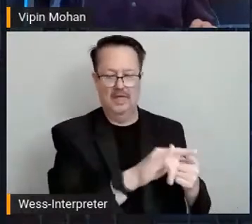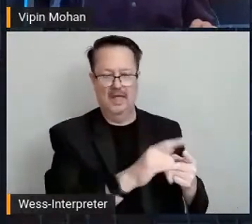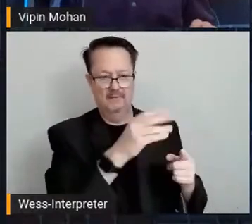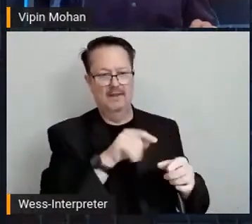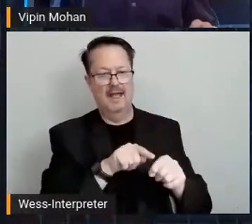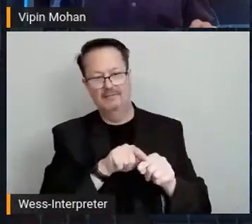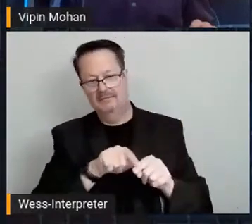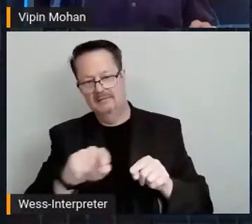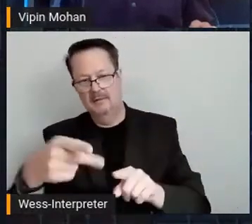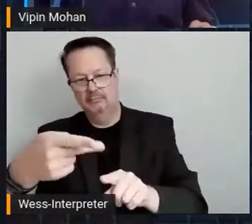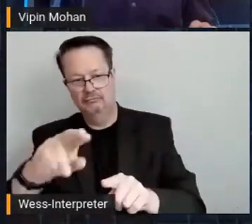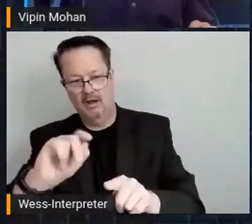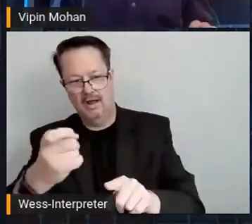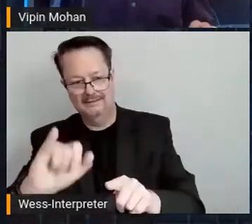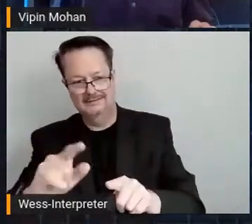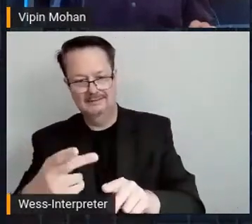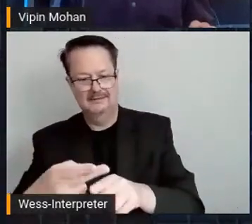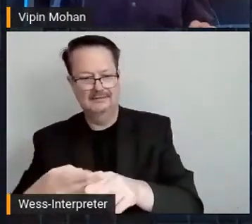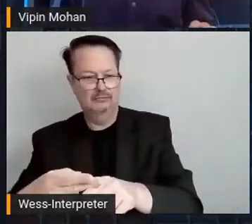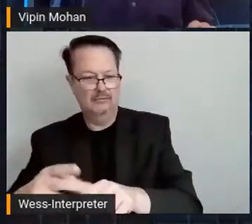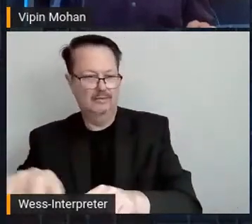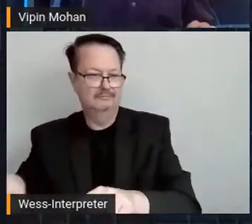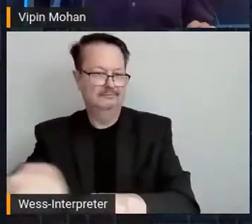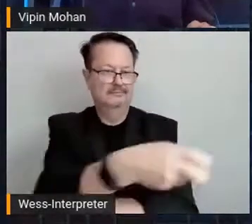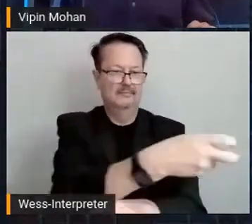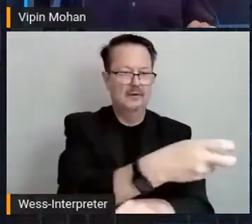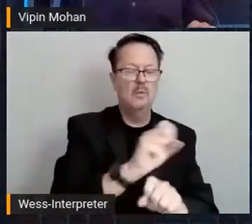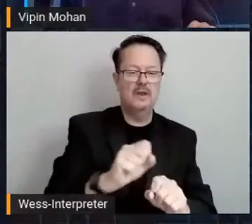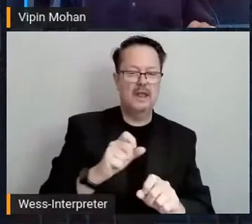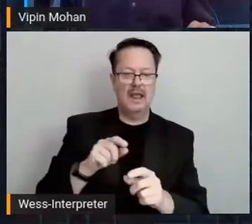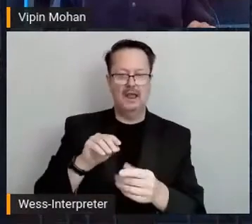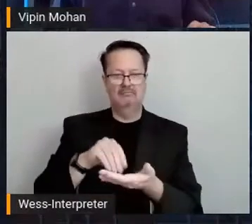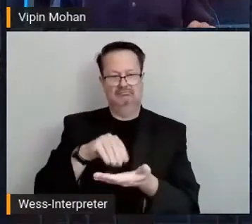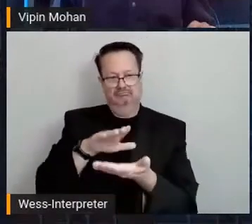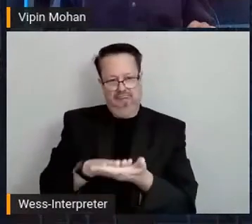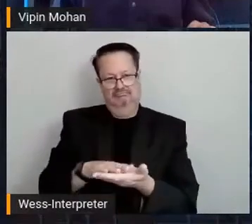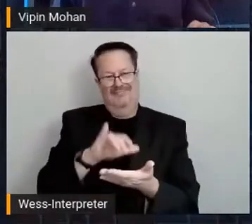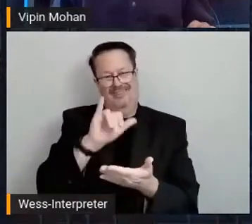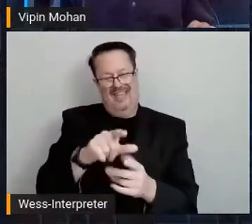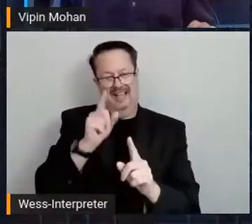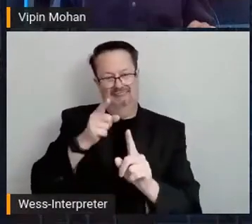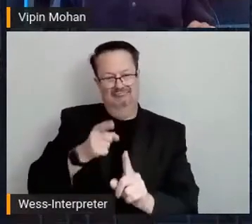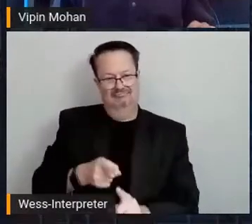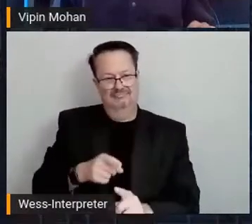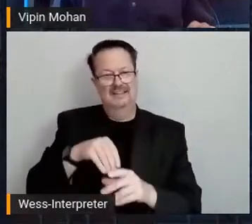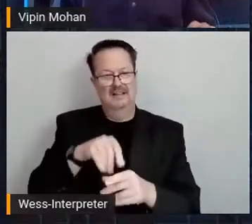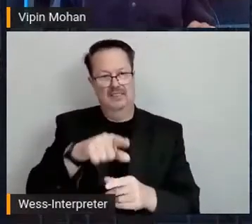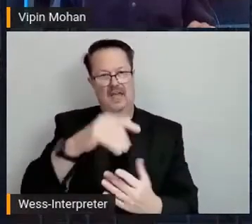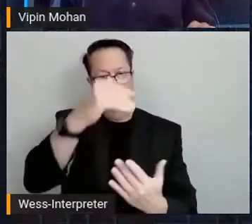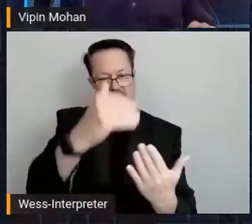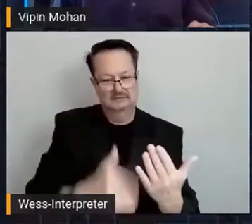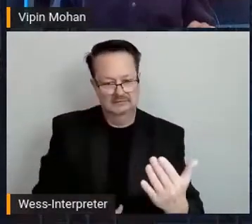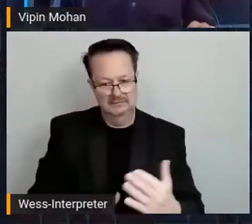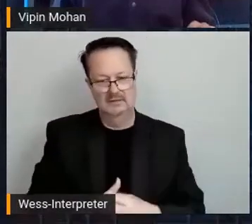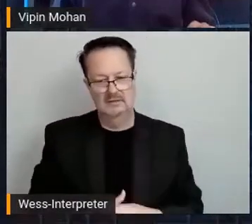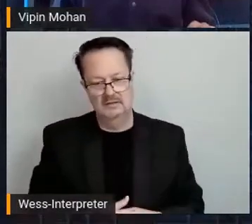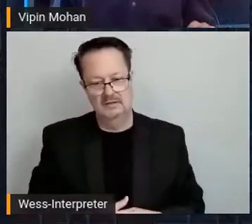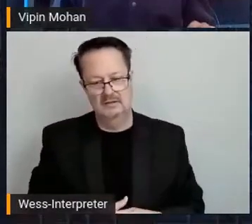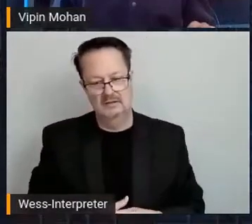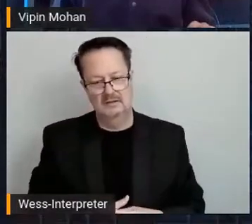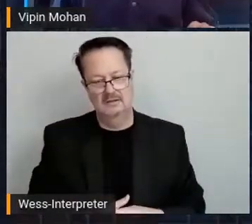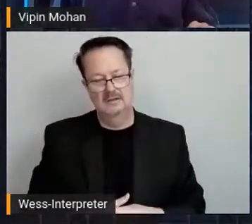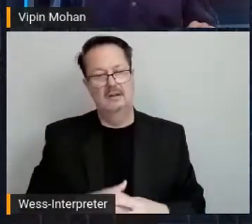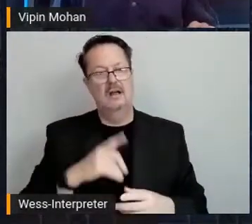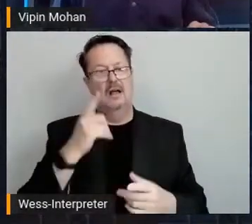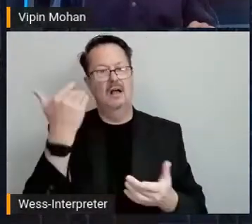through a proxy endpoint. So we can specify those details configurations over here, both HTTP